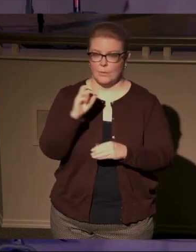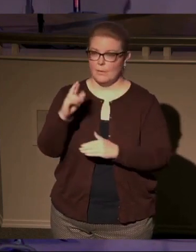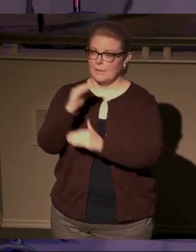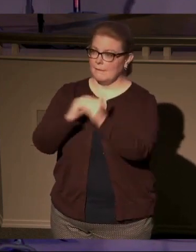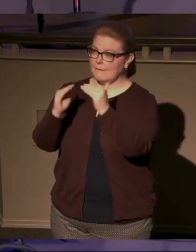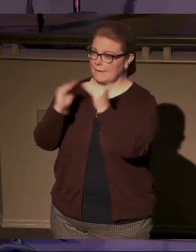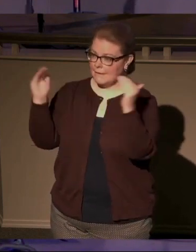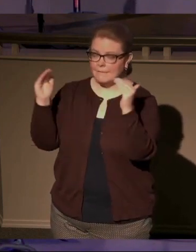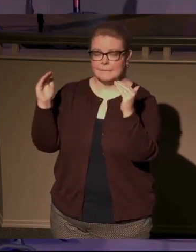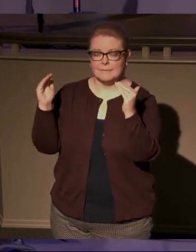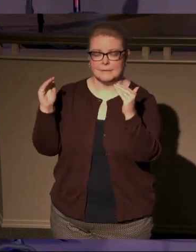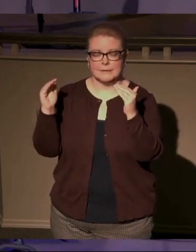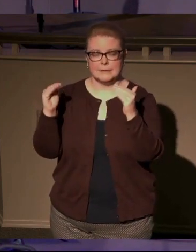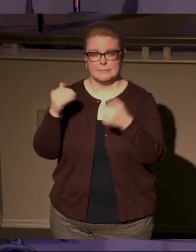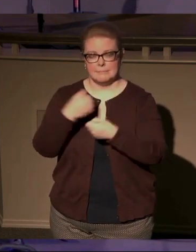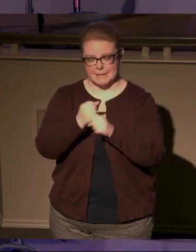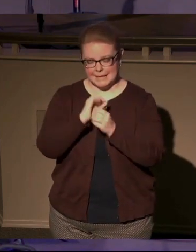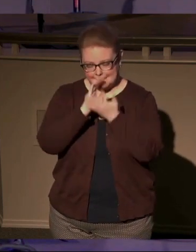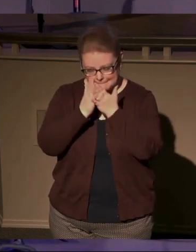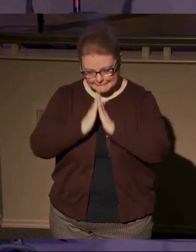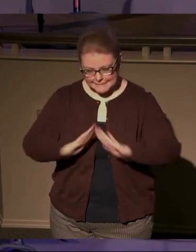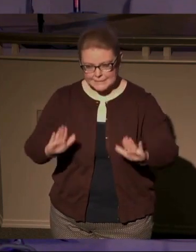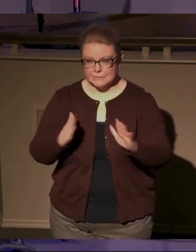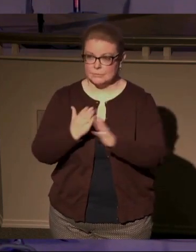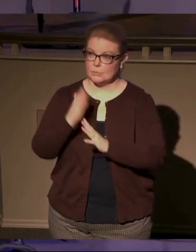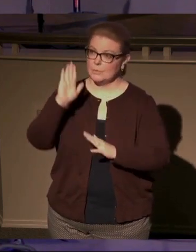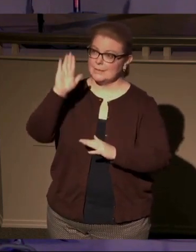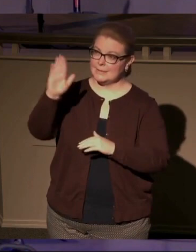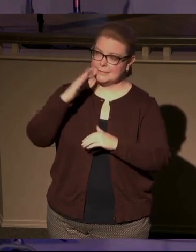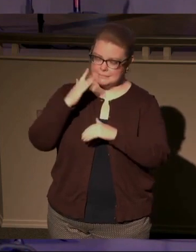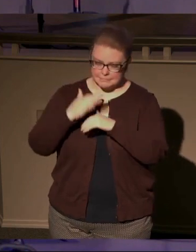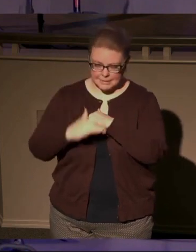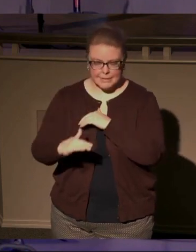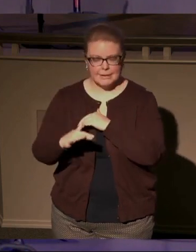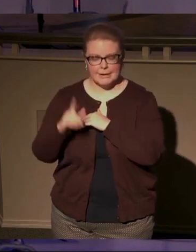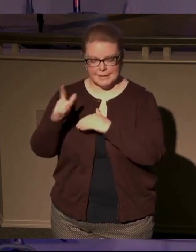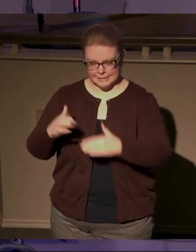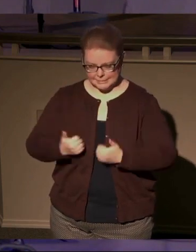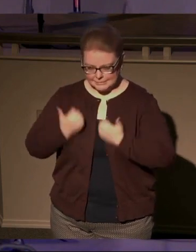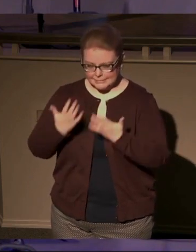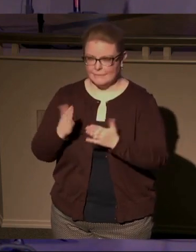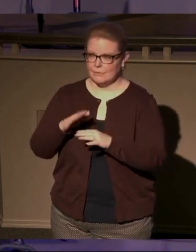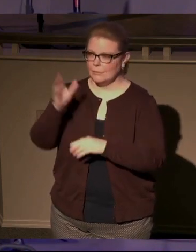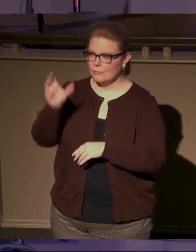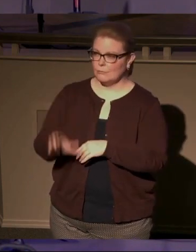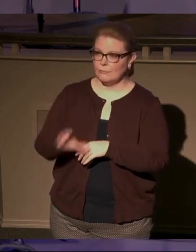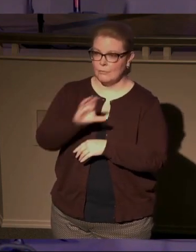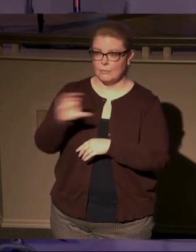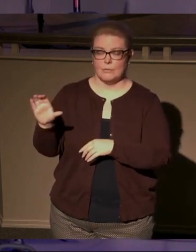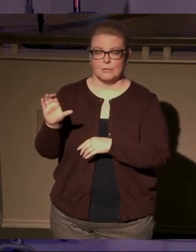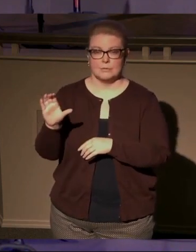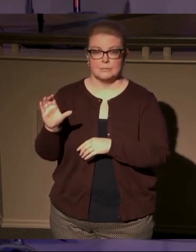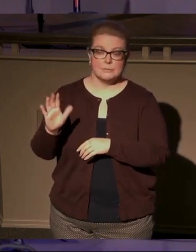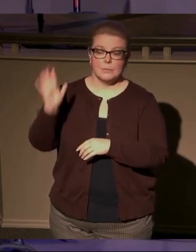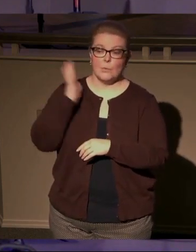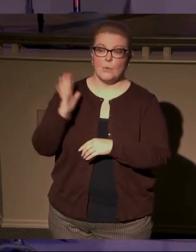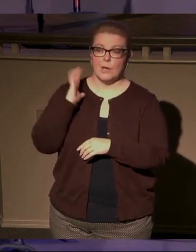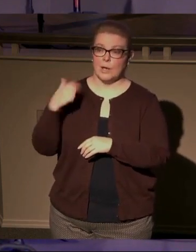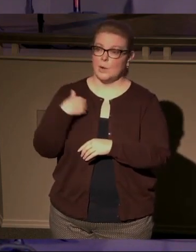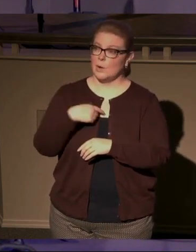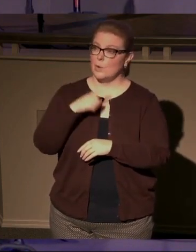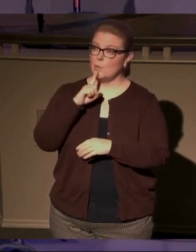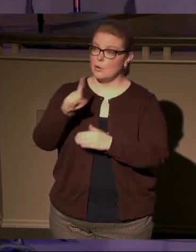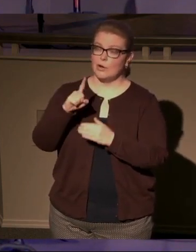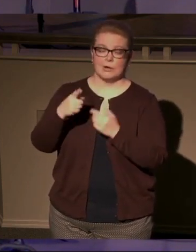heaven, by making peace through his blood shed on the cross. Once you were alienated from God and